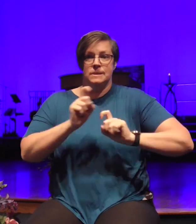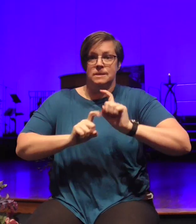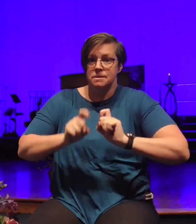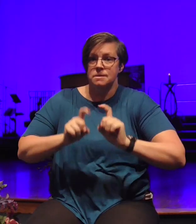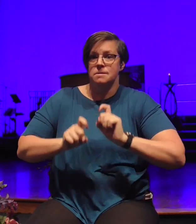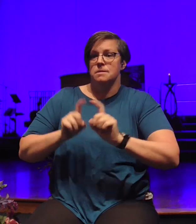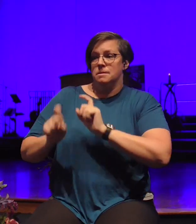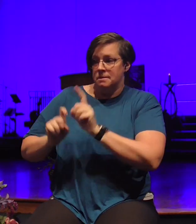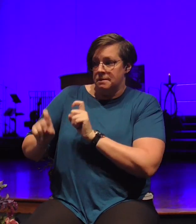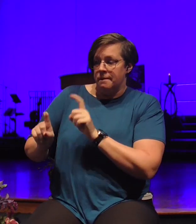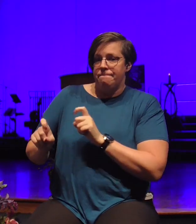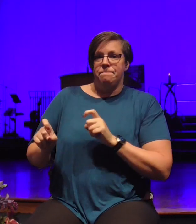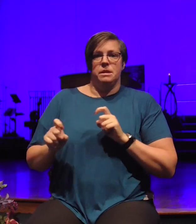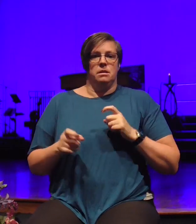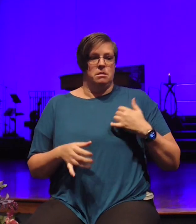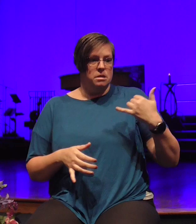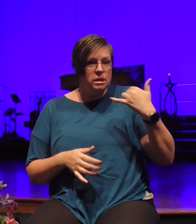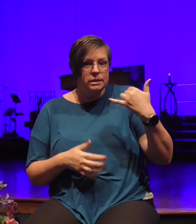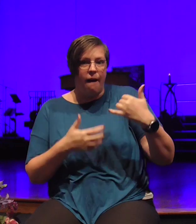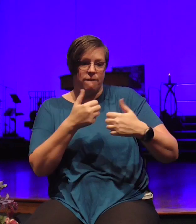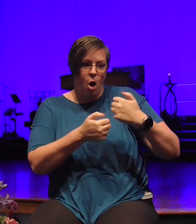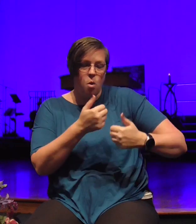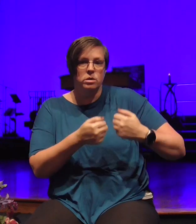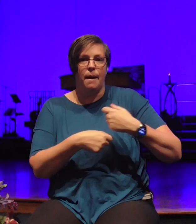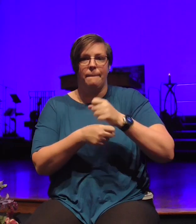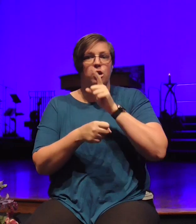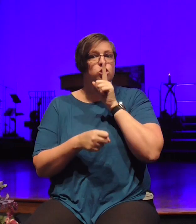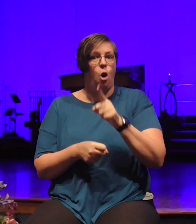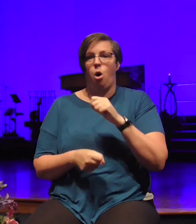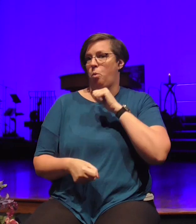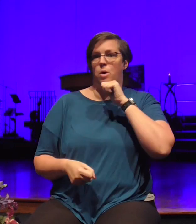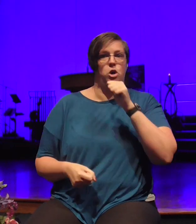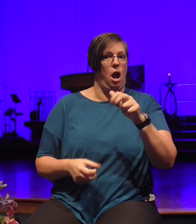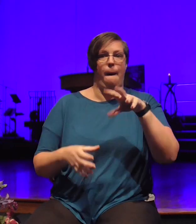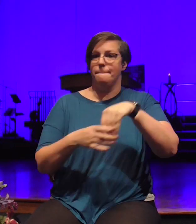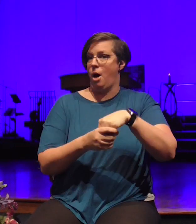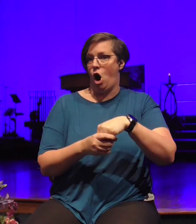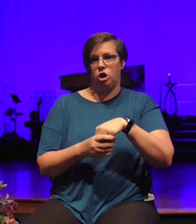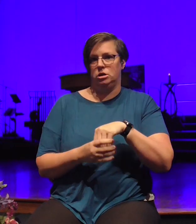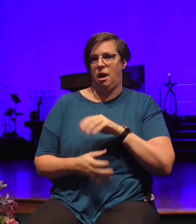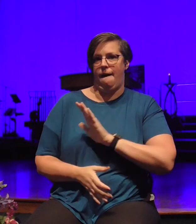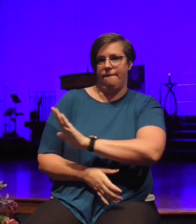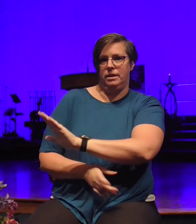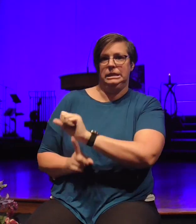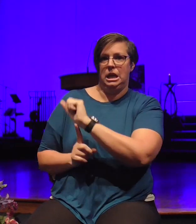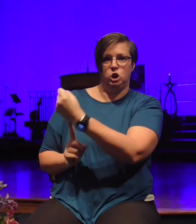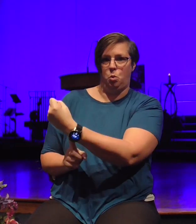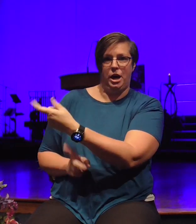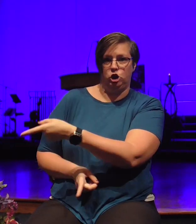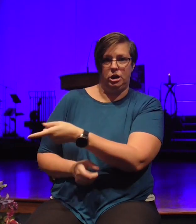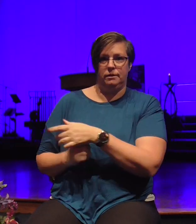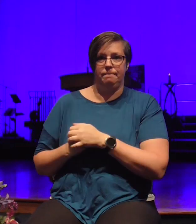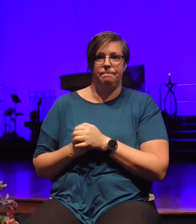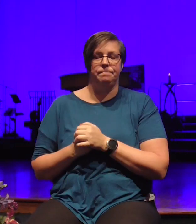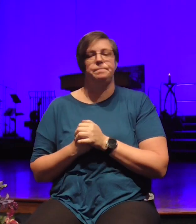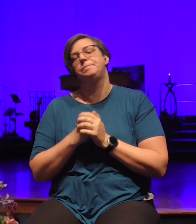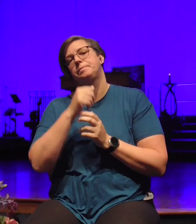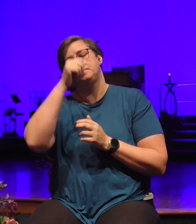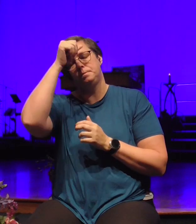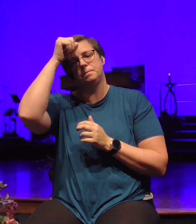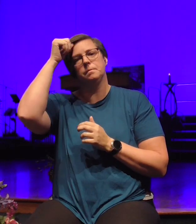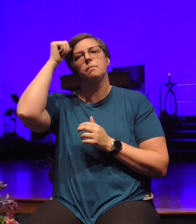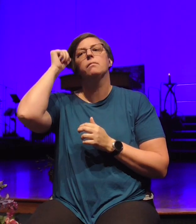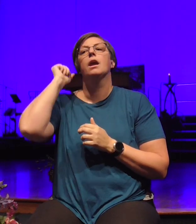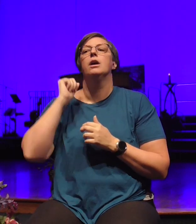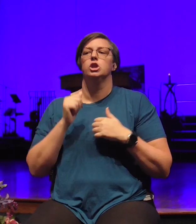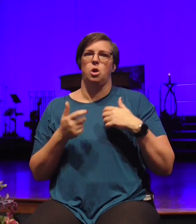they looked at our cell phones to make sure that we had not been part of any foul play that had led to this man's passing. And